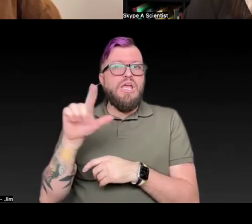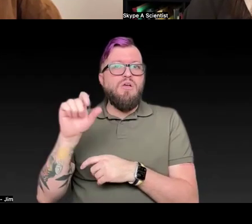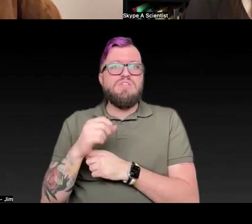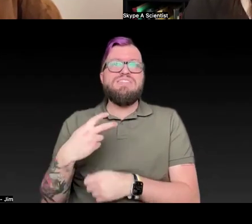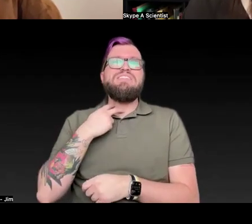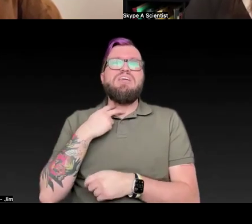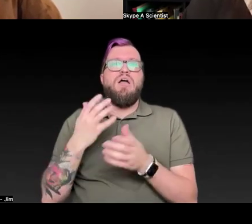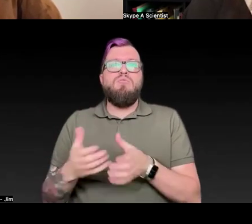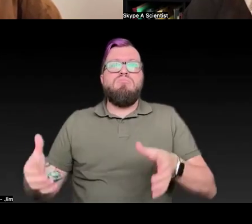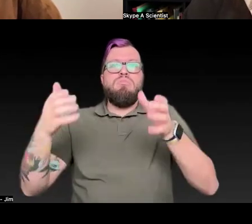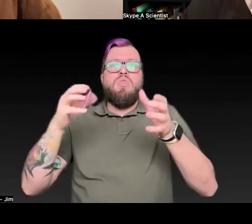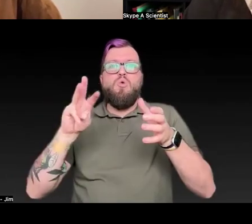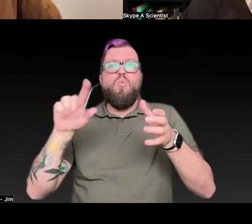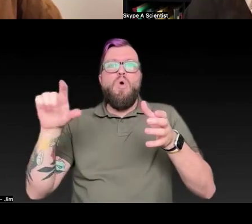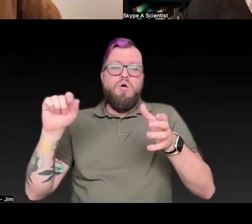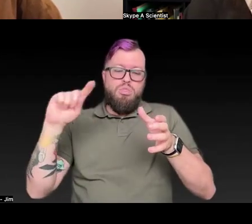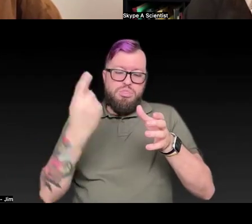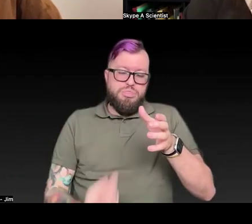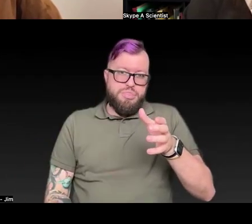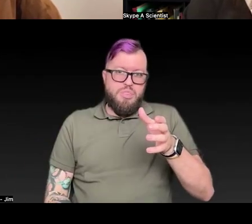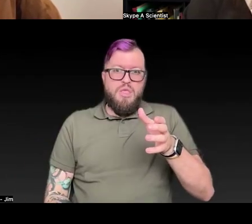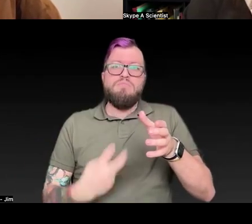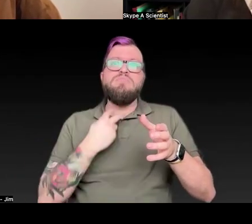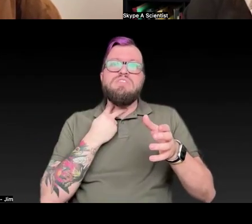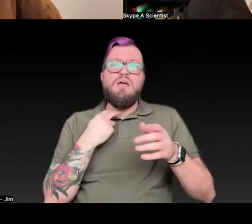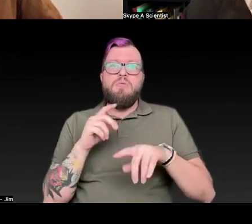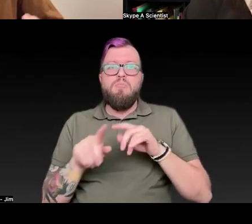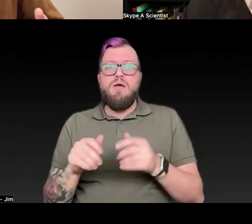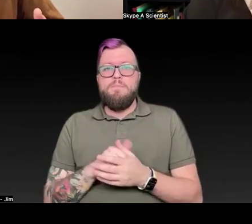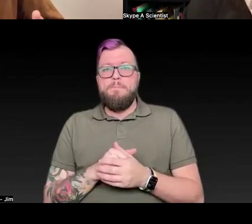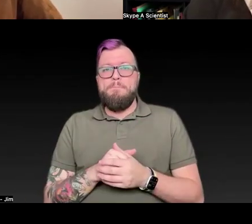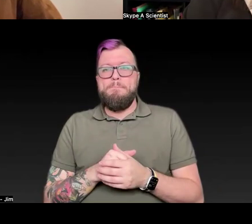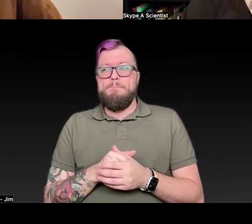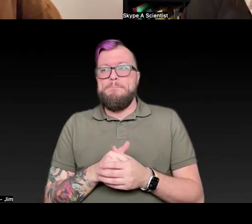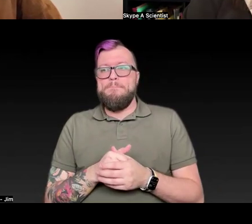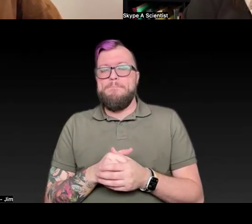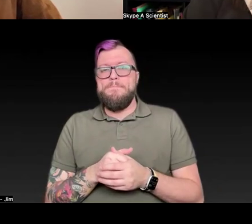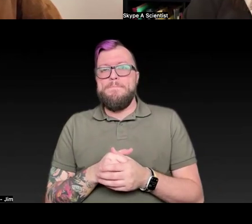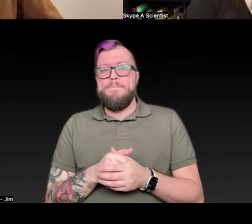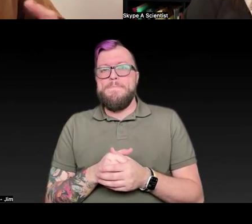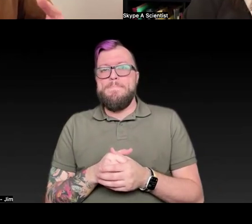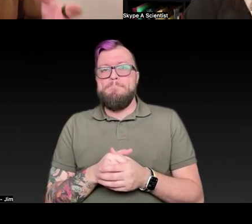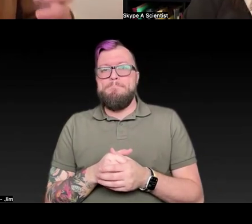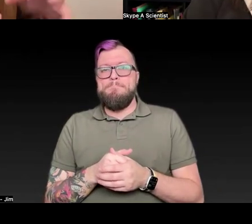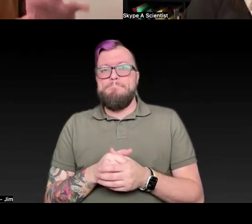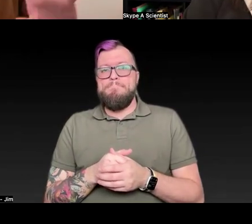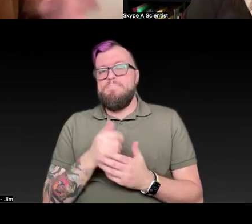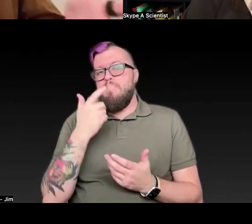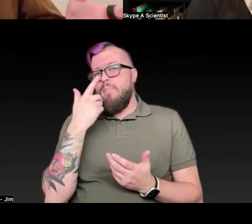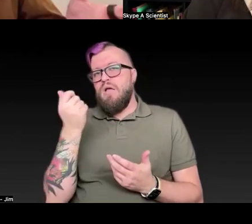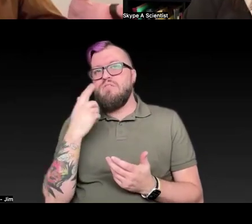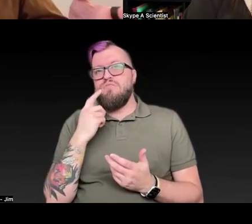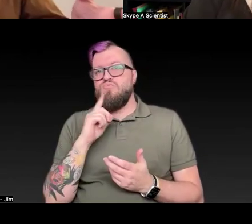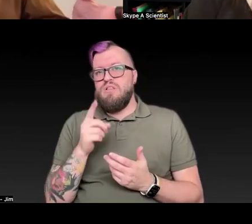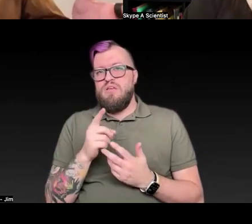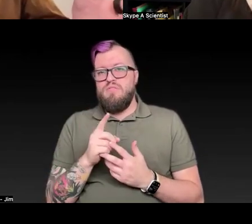wells and live there kind of forever. And part of what's going on there is like they because they're essentially